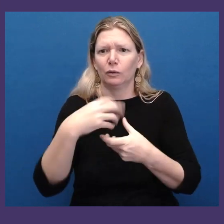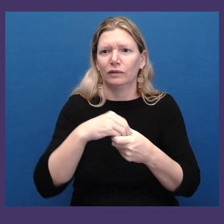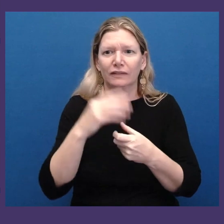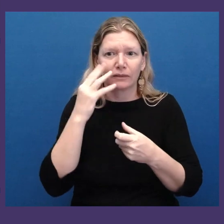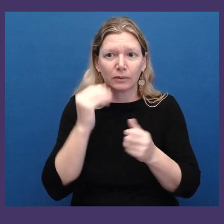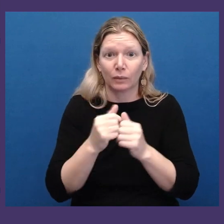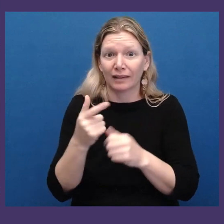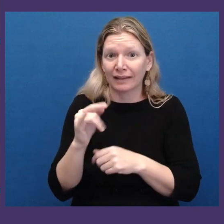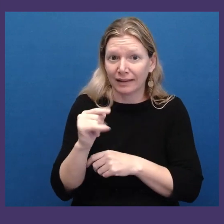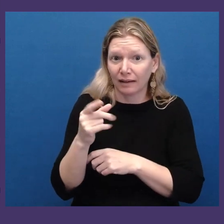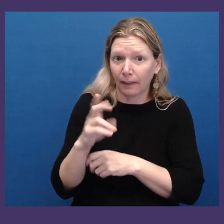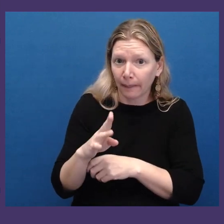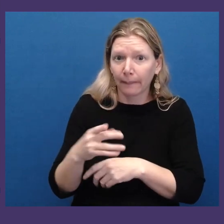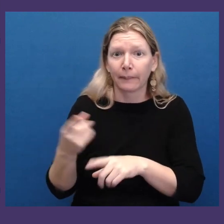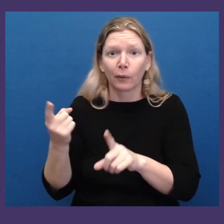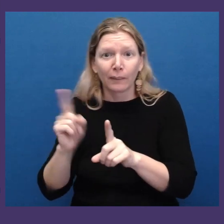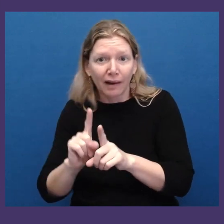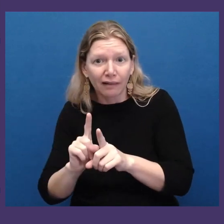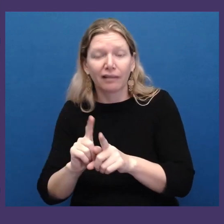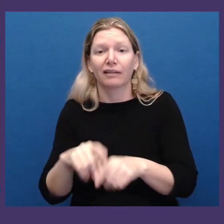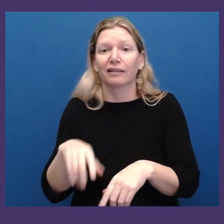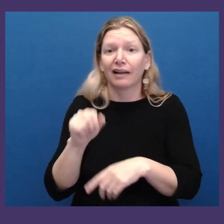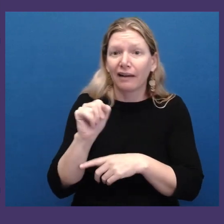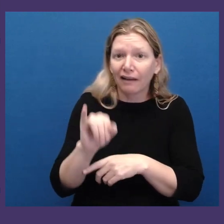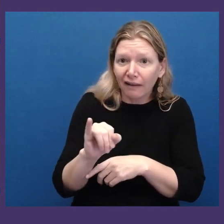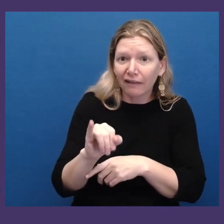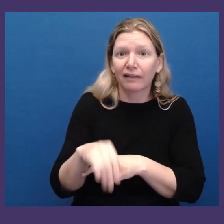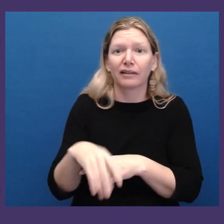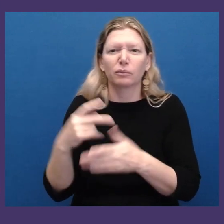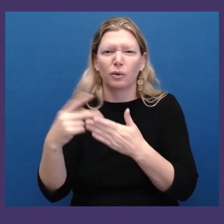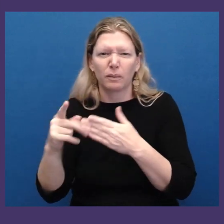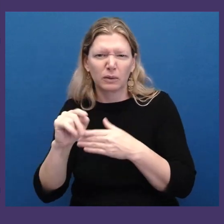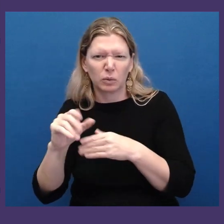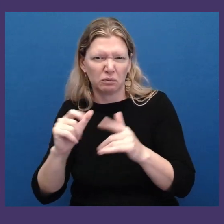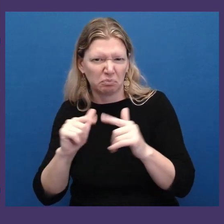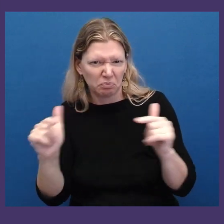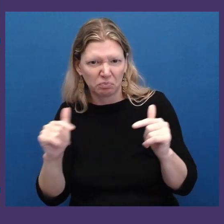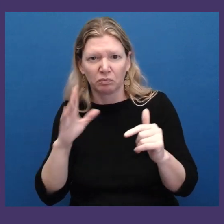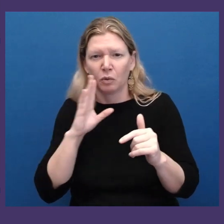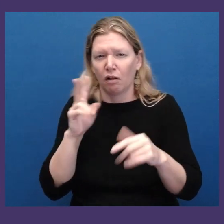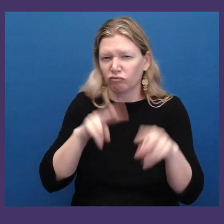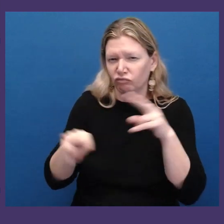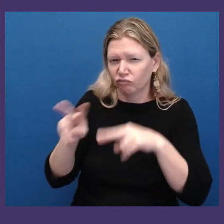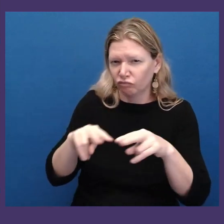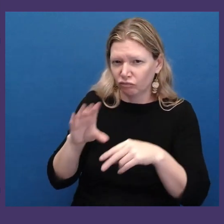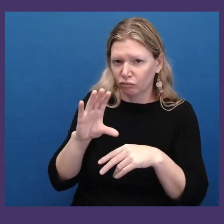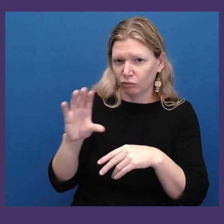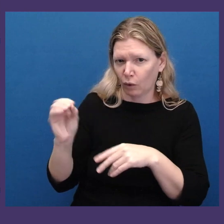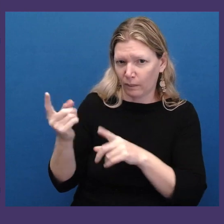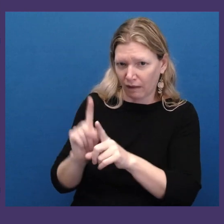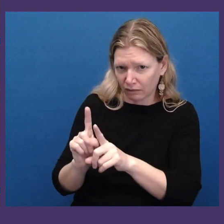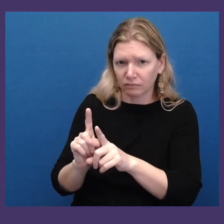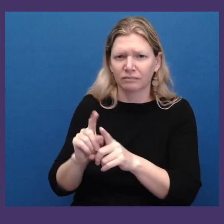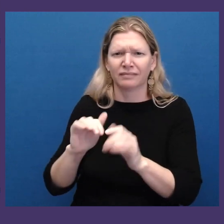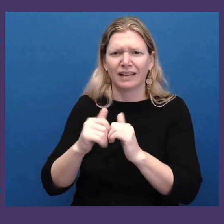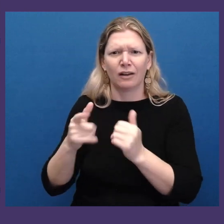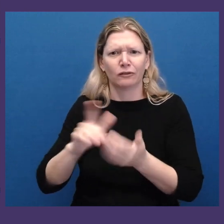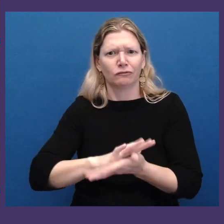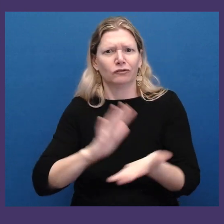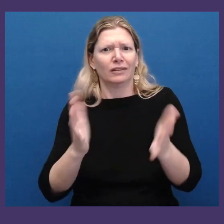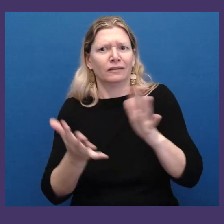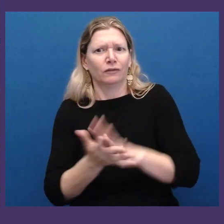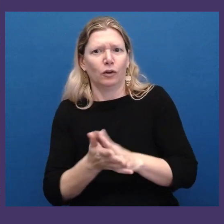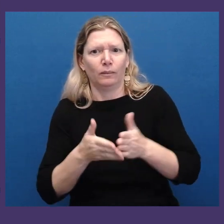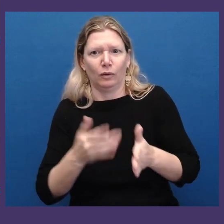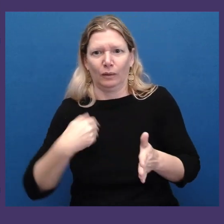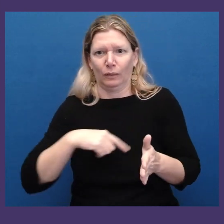tool. We'll explore how Copilot is transforming the way that we all develop software, making it more inclusive and